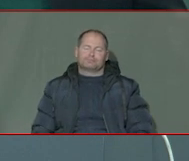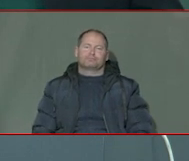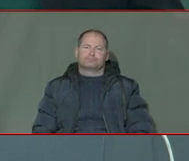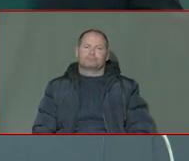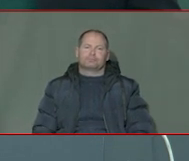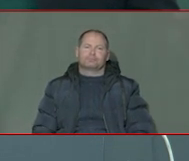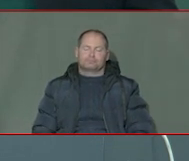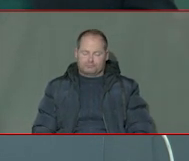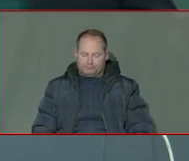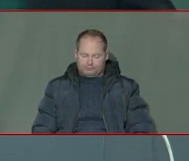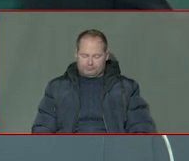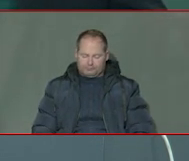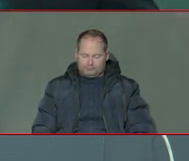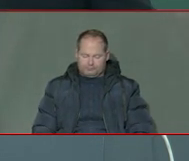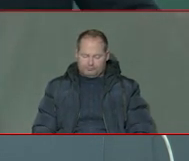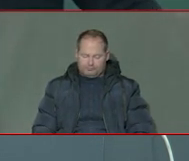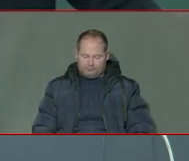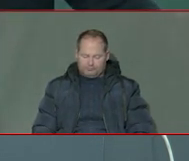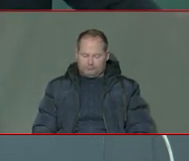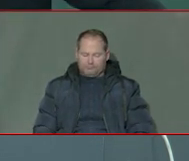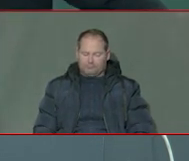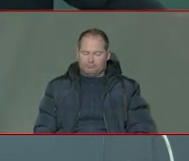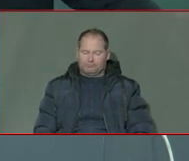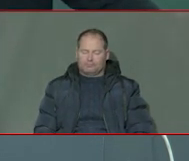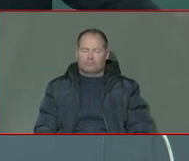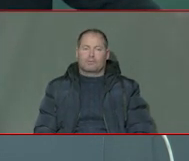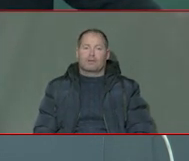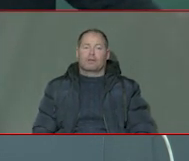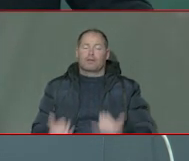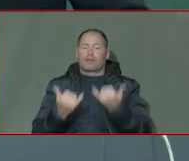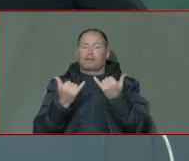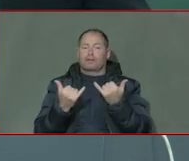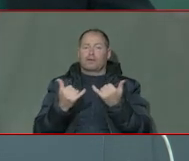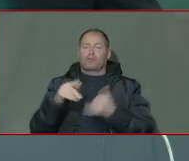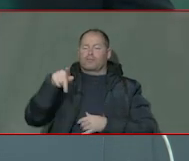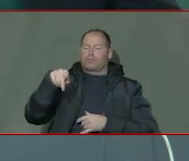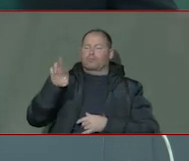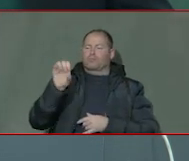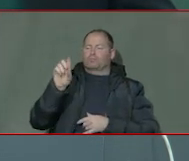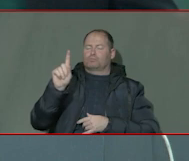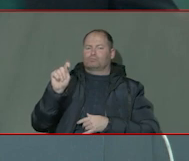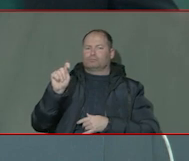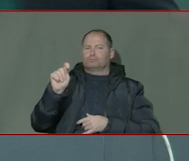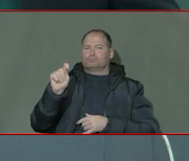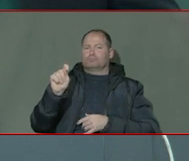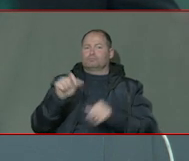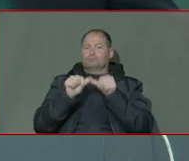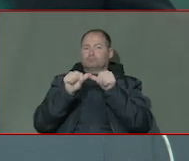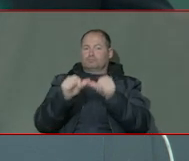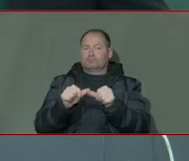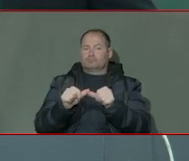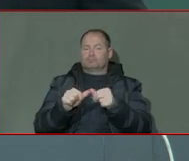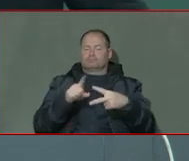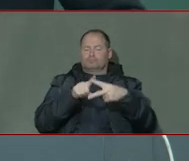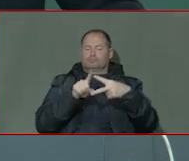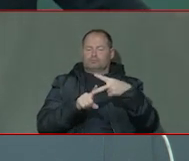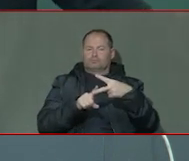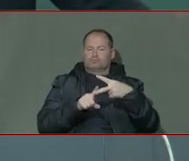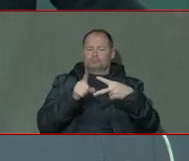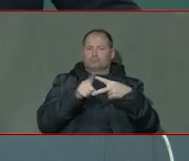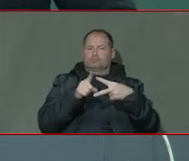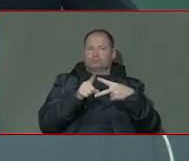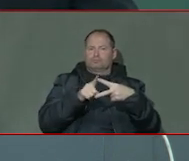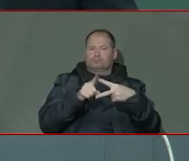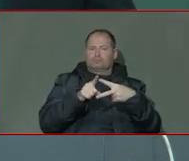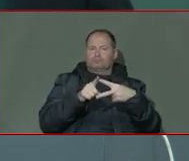to protein synthesis, we have two stages there, which is transcription and